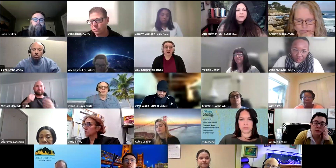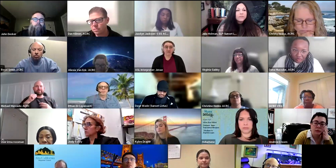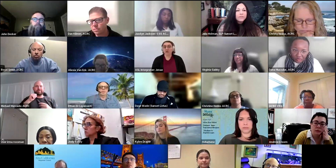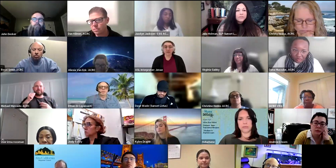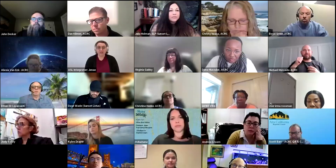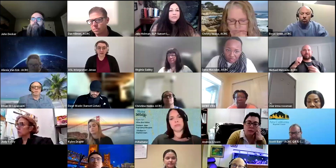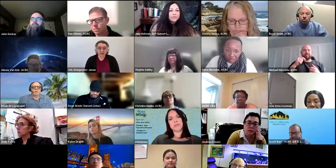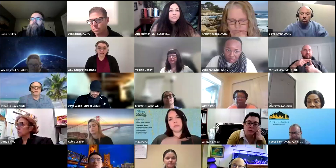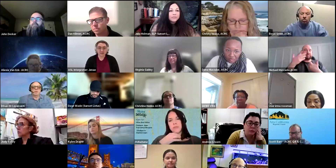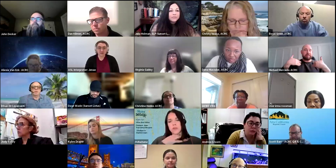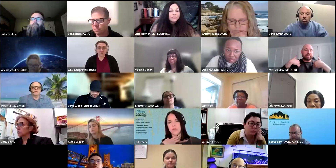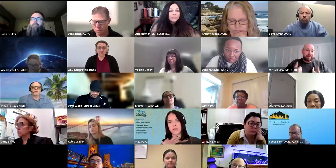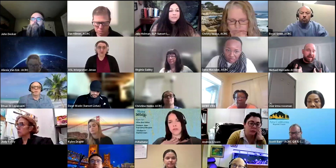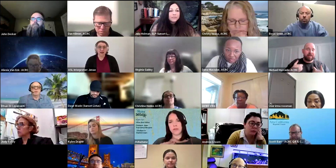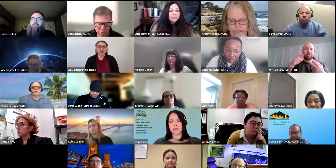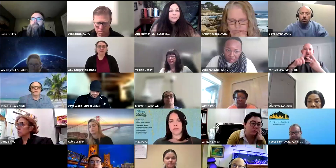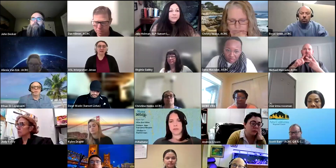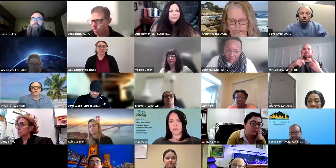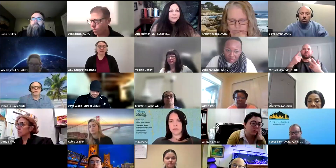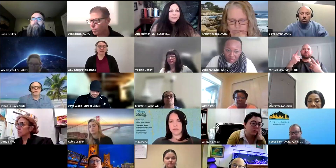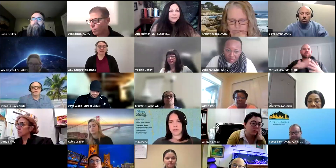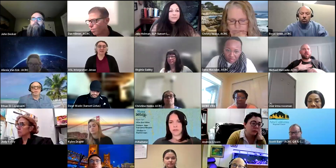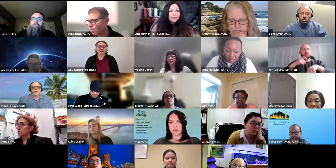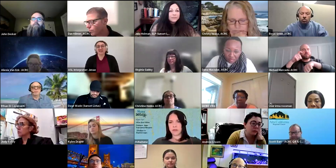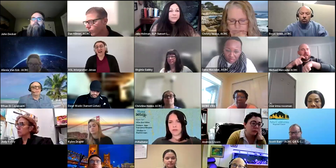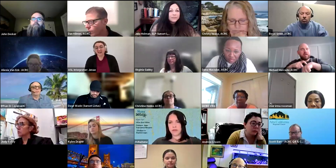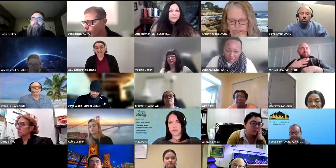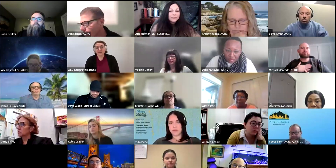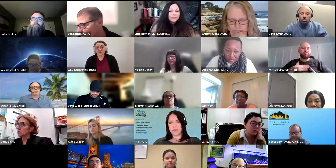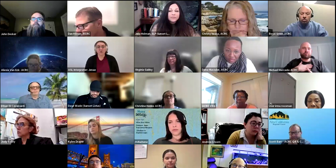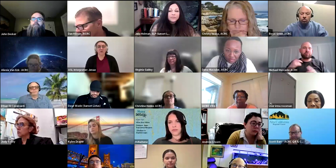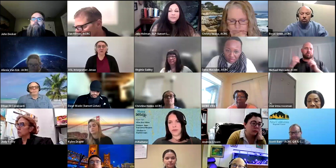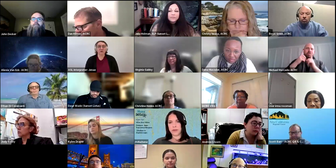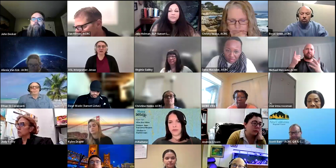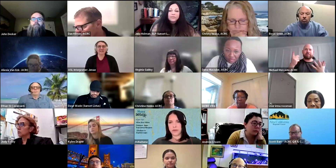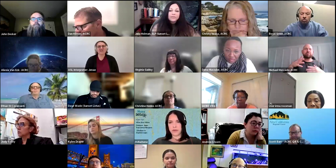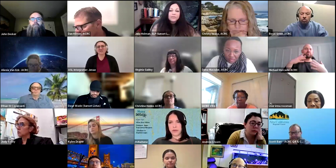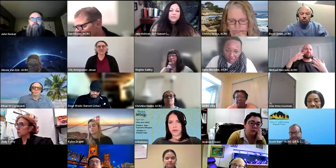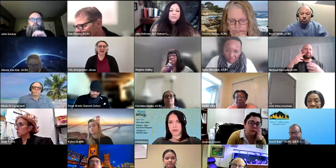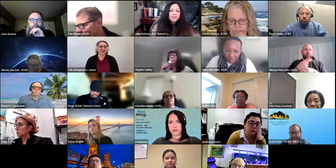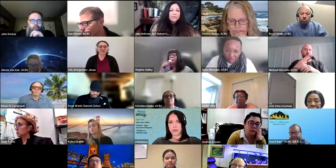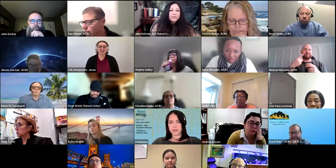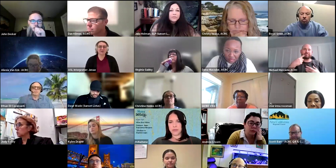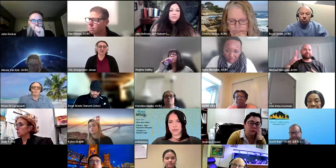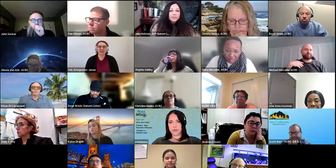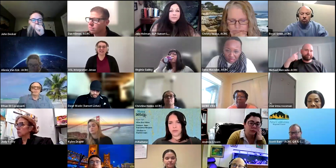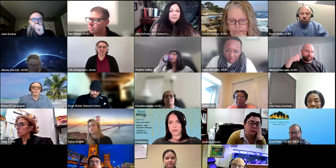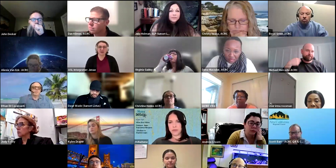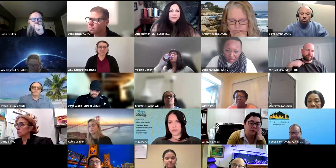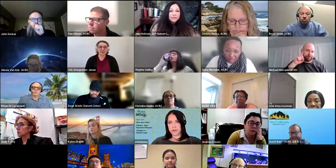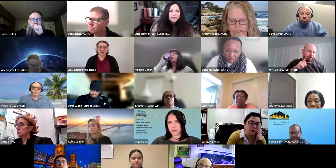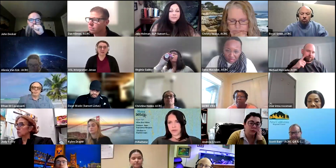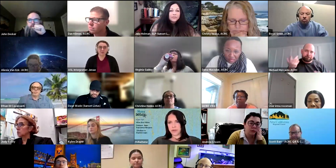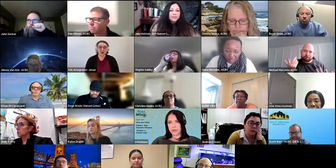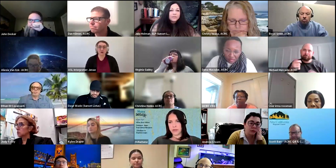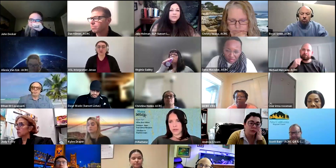and they are verbally speaking to you. Maybe you're tired, or it's just your time to enjoy, and someone